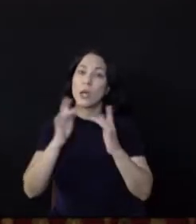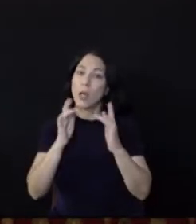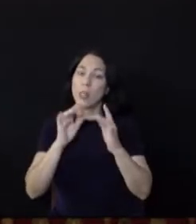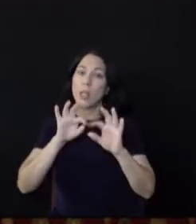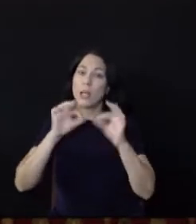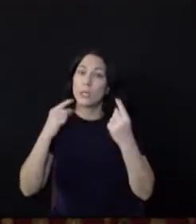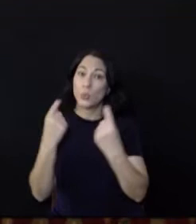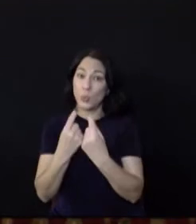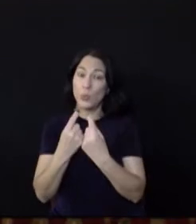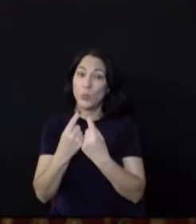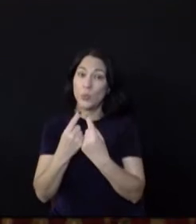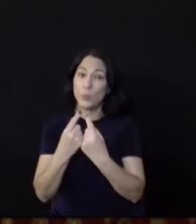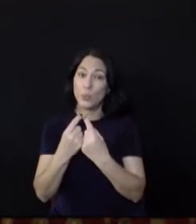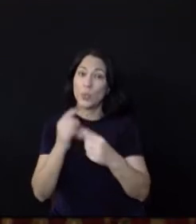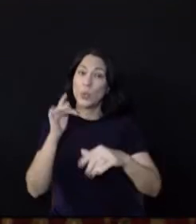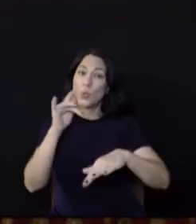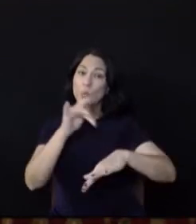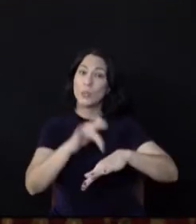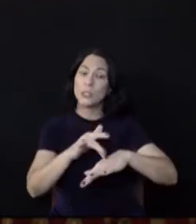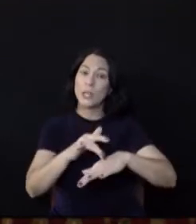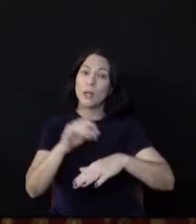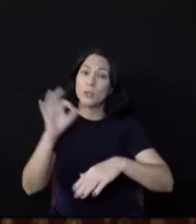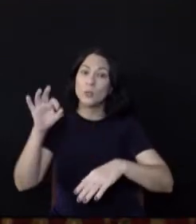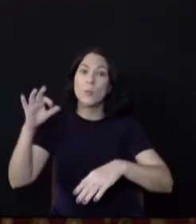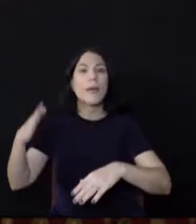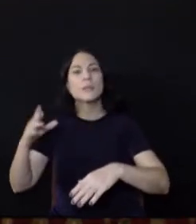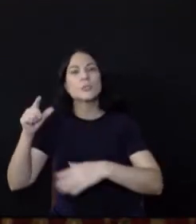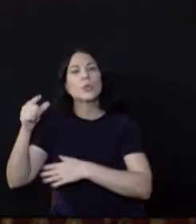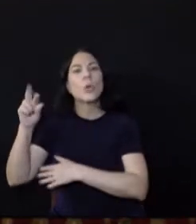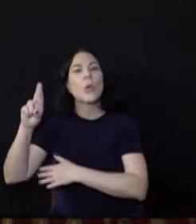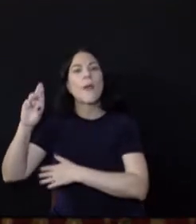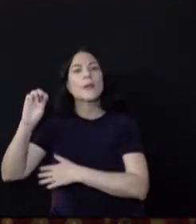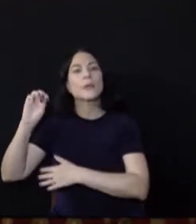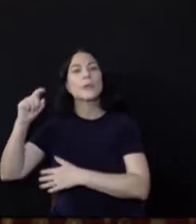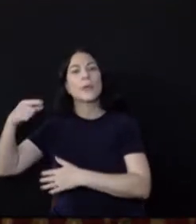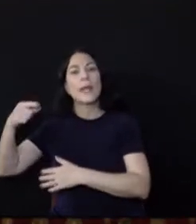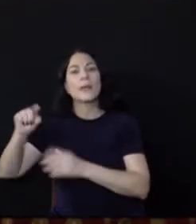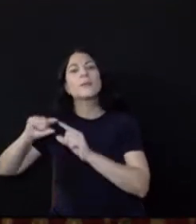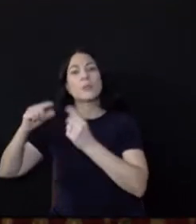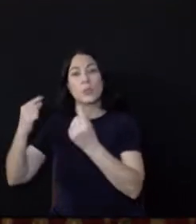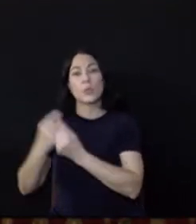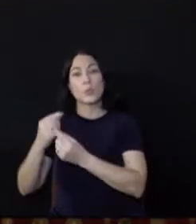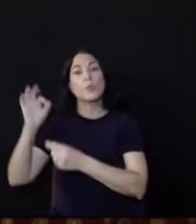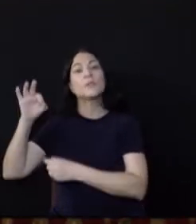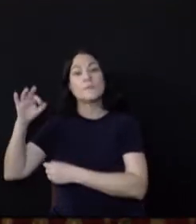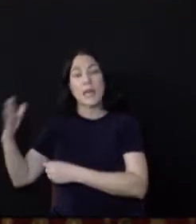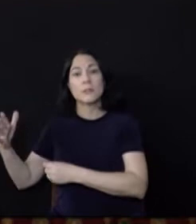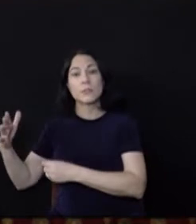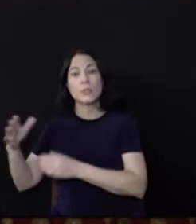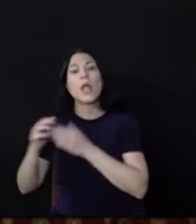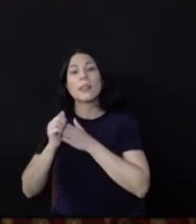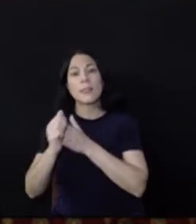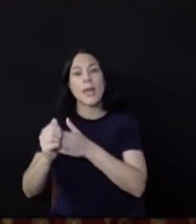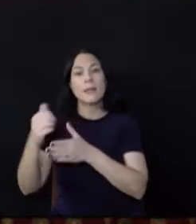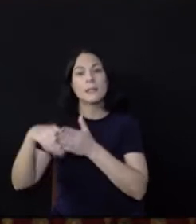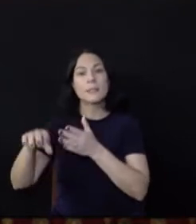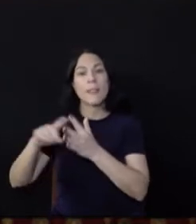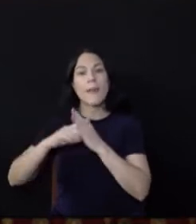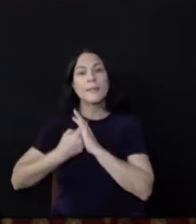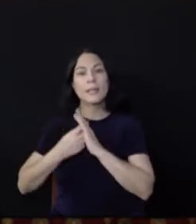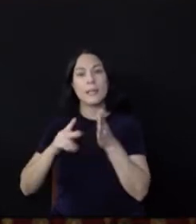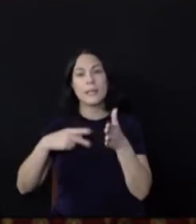you to reach out to Pastor Greg, our group's pastor, who led us in that opening psalm today,